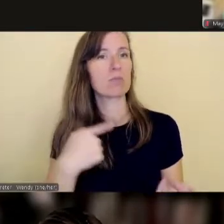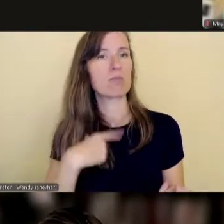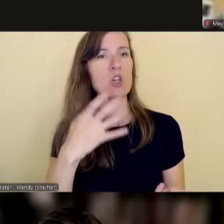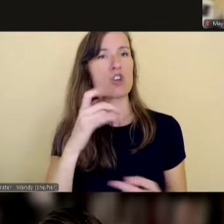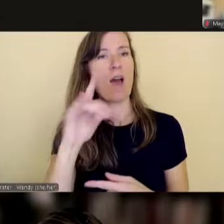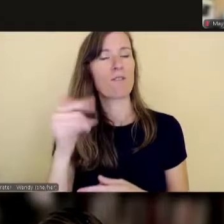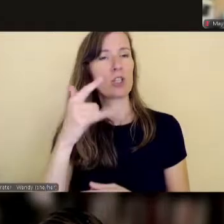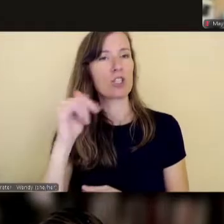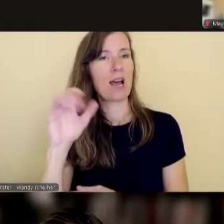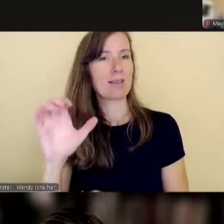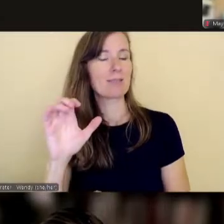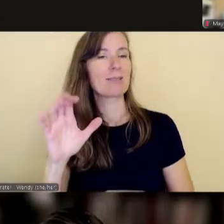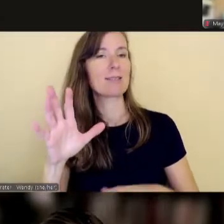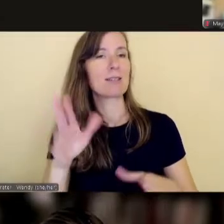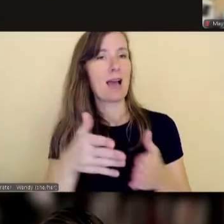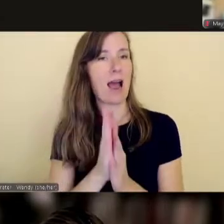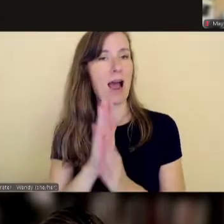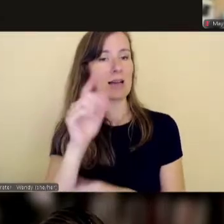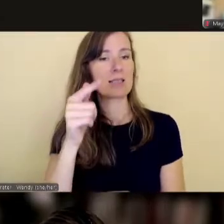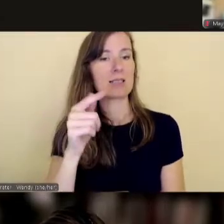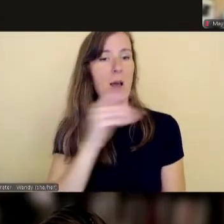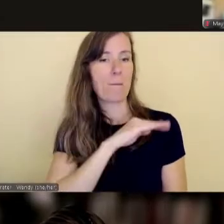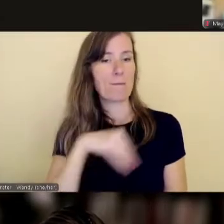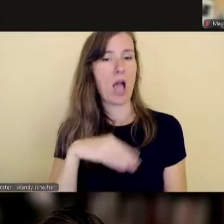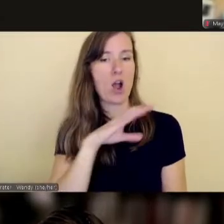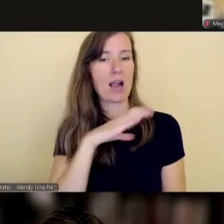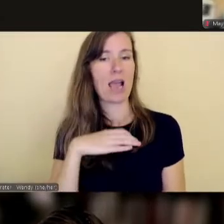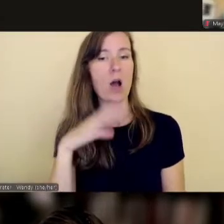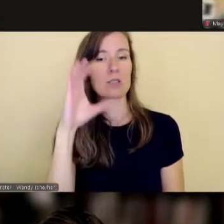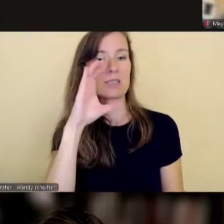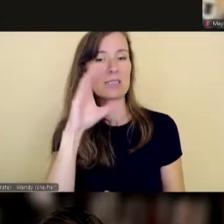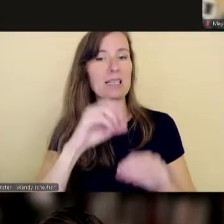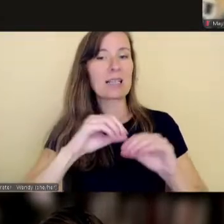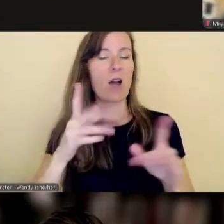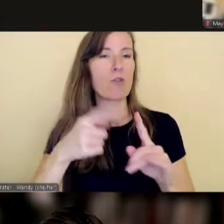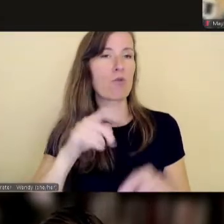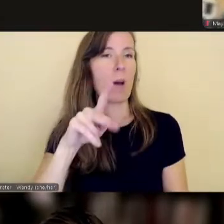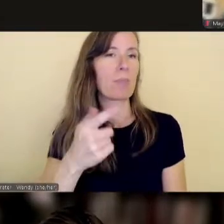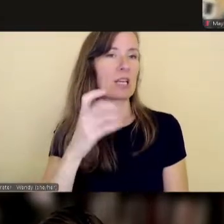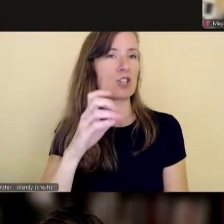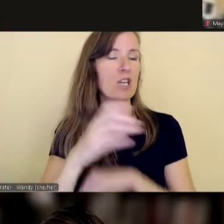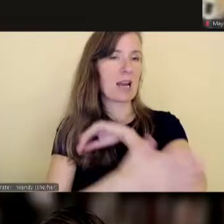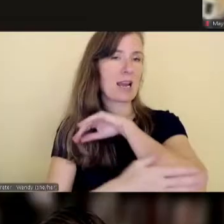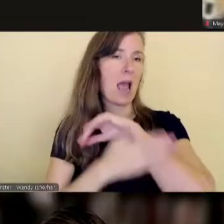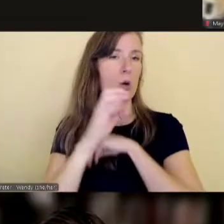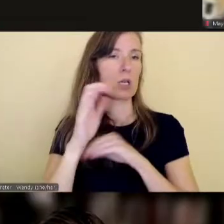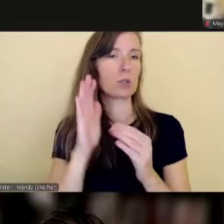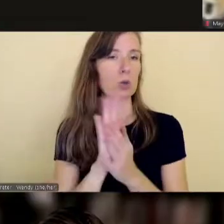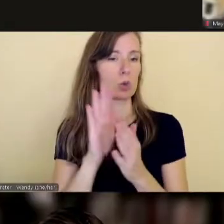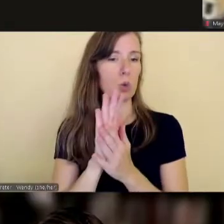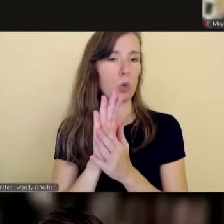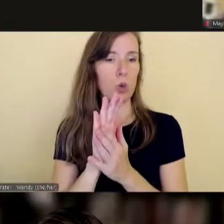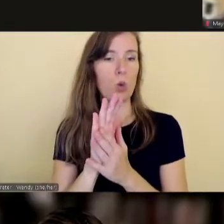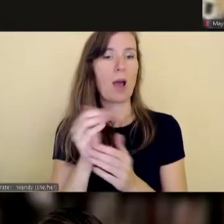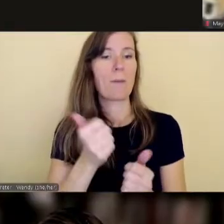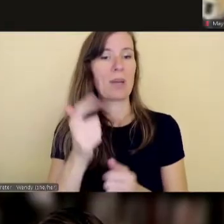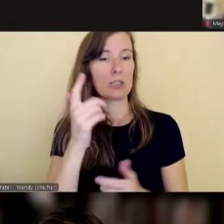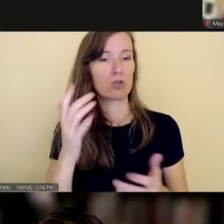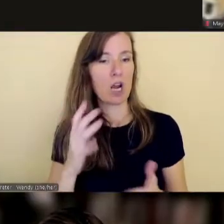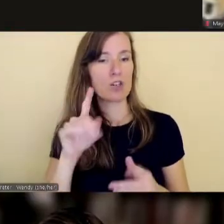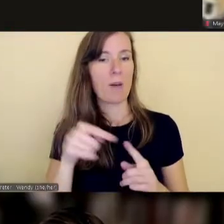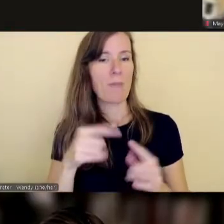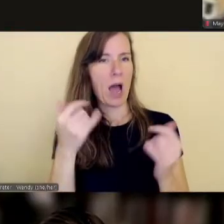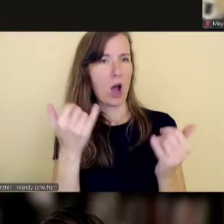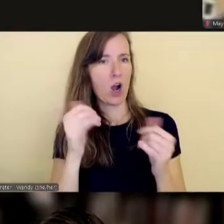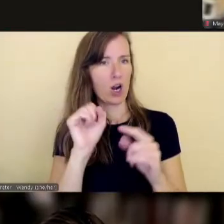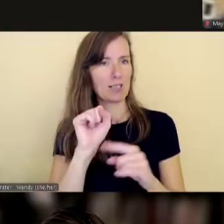clarification from the Prince George's County School Administration about the current status, condition, and future plans for the Judith Hoyer Early